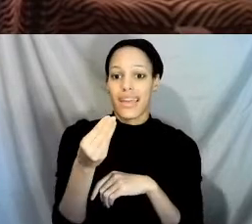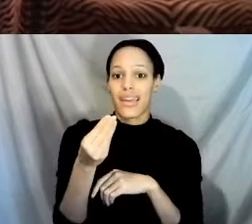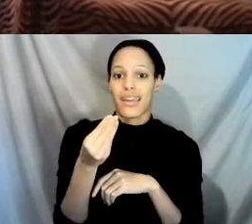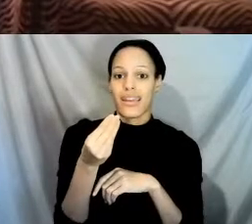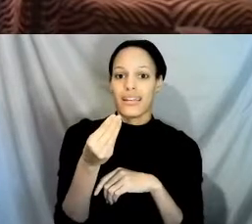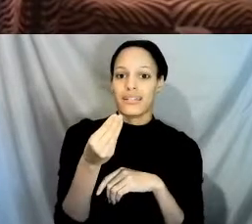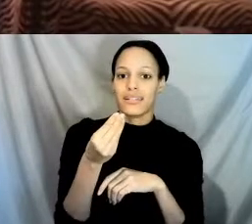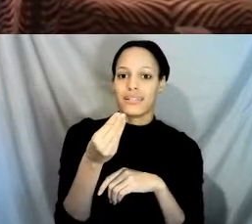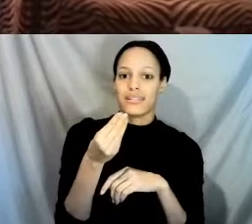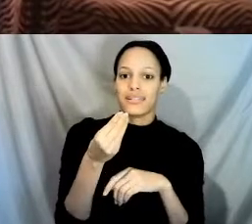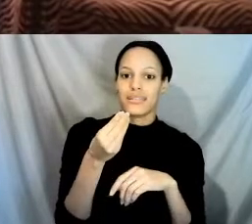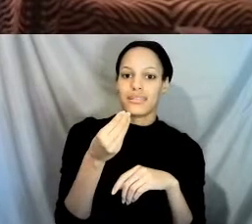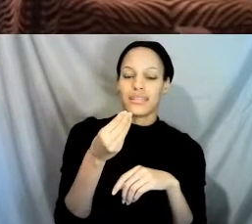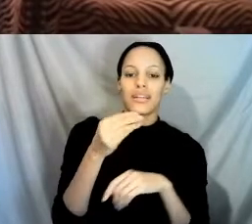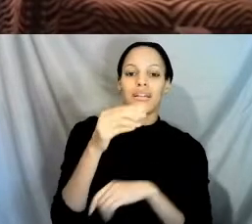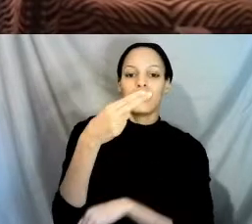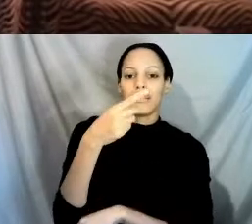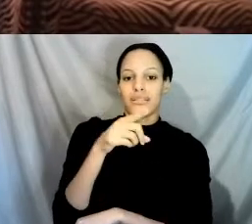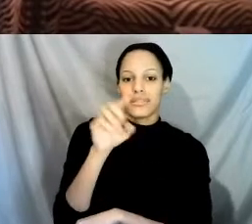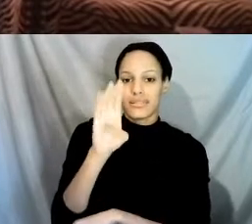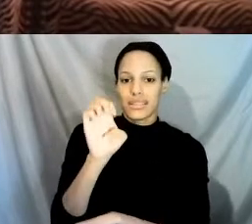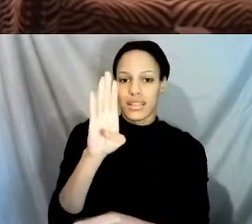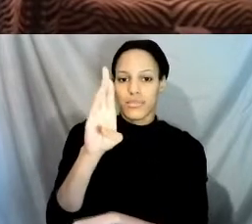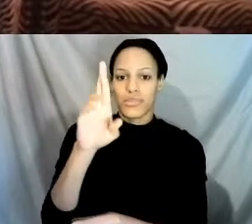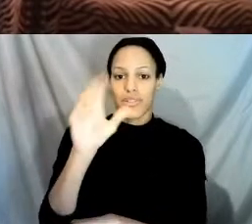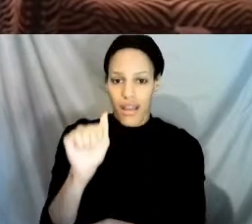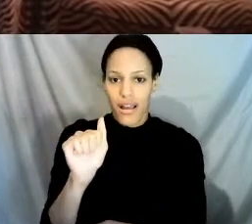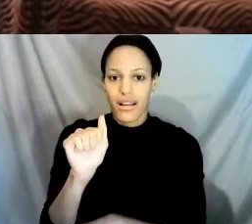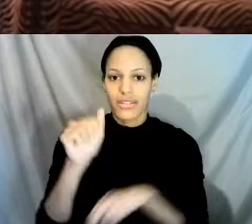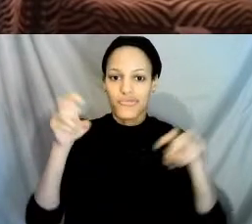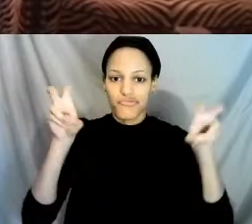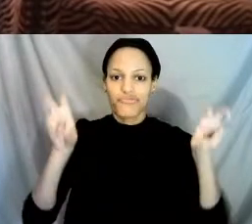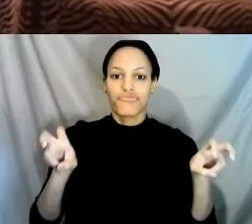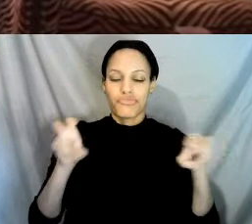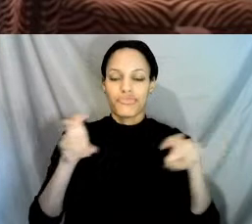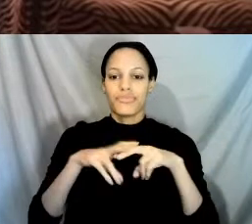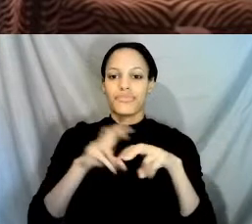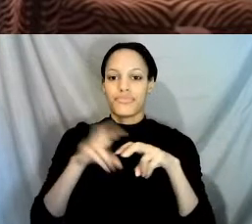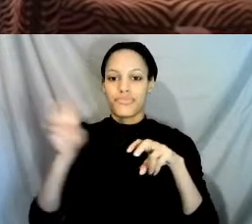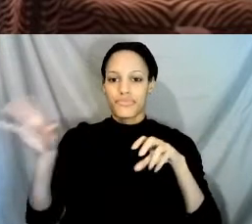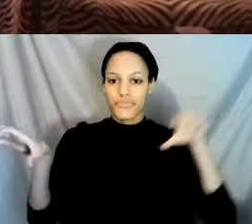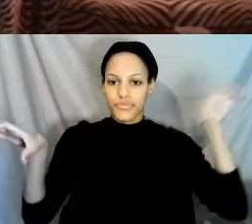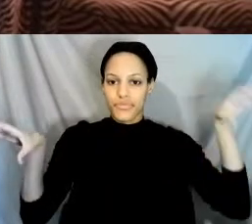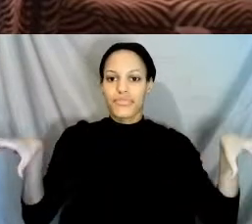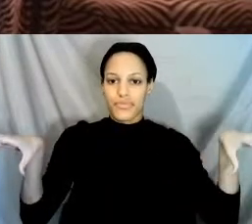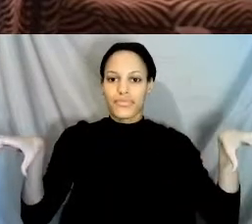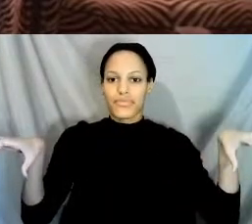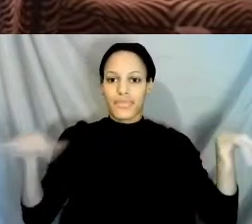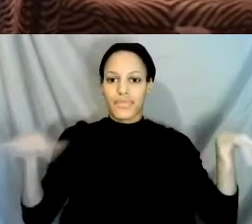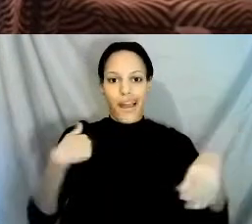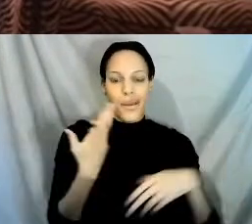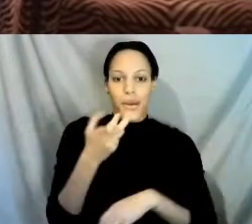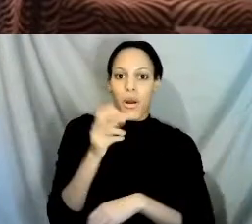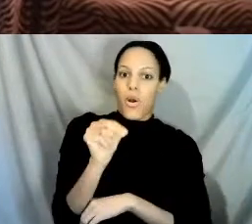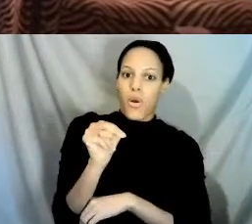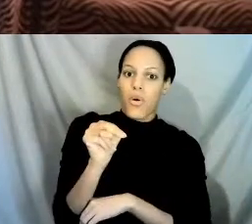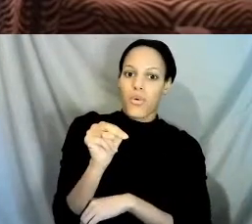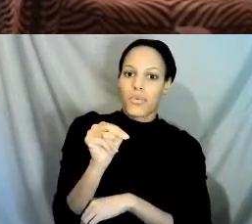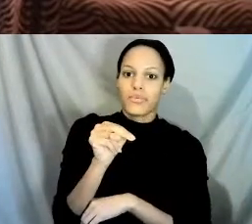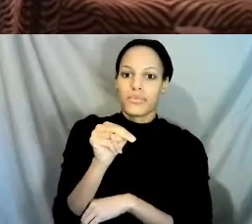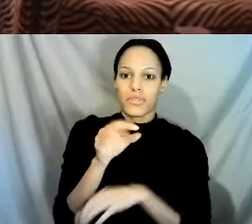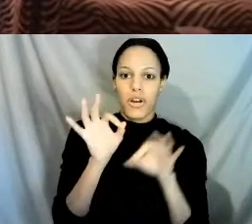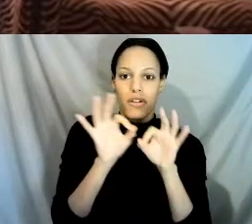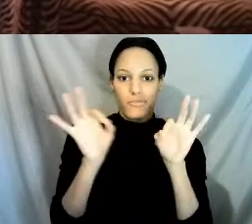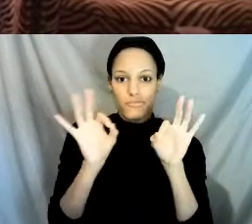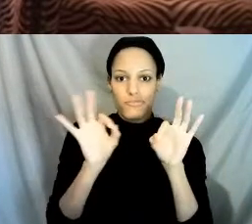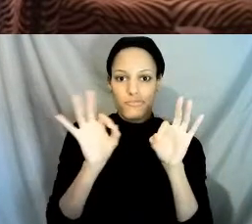previous life in a previous marriage where I owned a furniture store and did interior design.